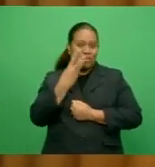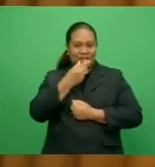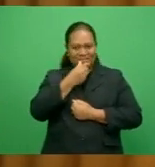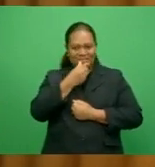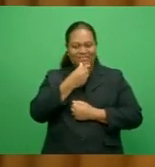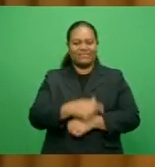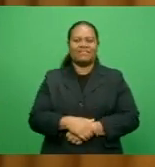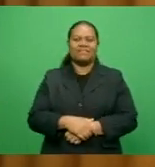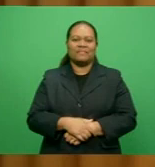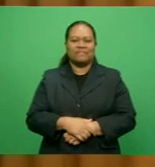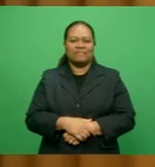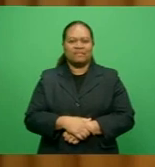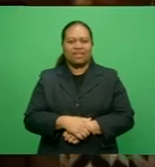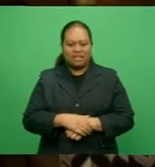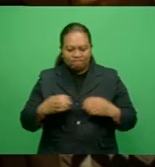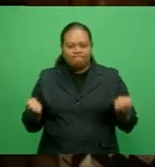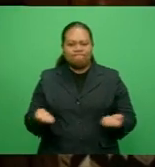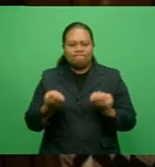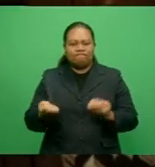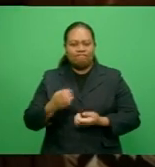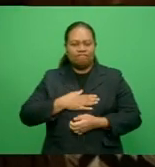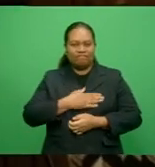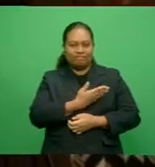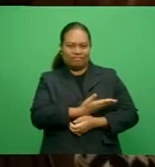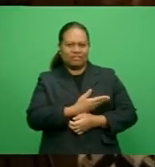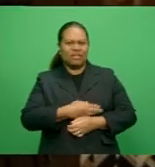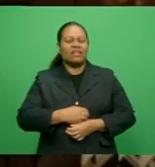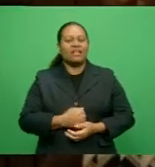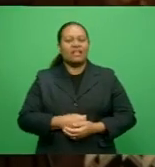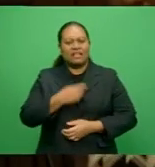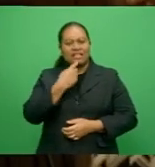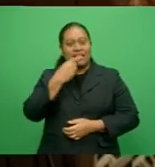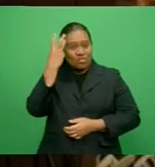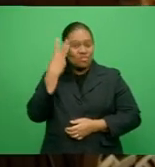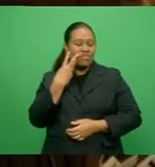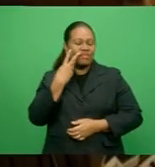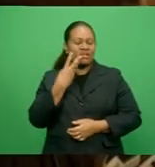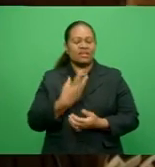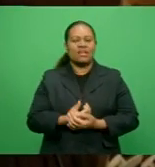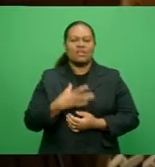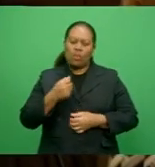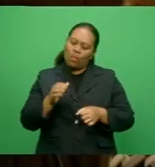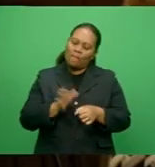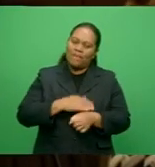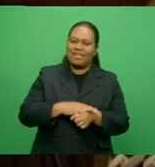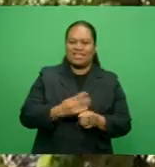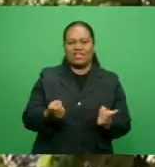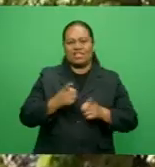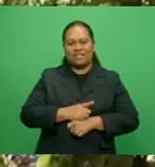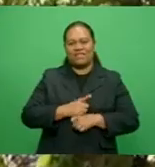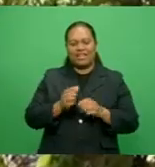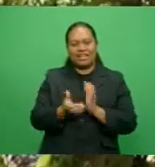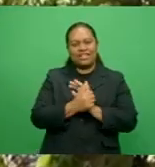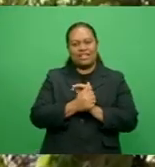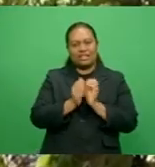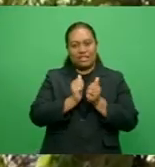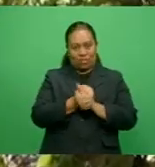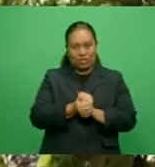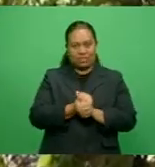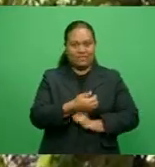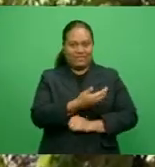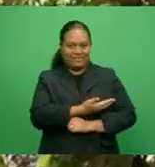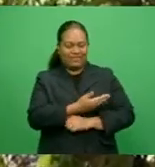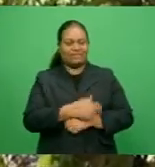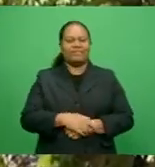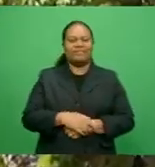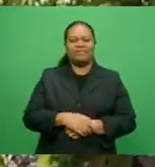and it has boosted me a lot. For mother of two, Swastika Sagar, she wants to make a difference in the sport. For me, it is very, very